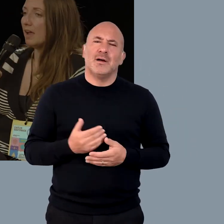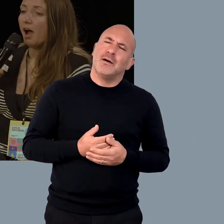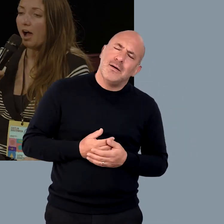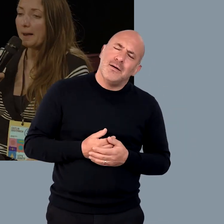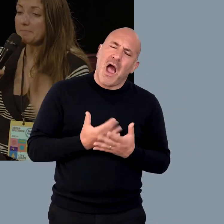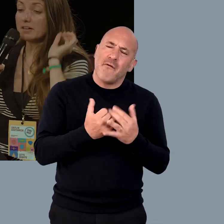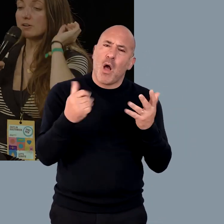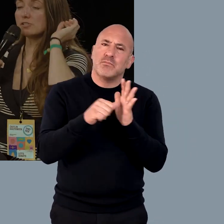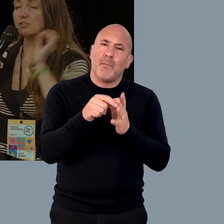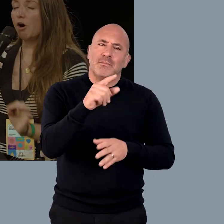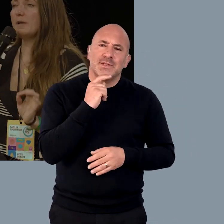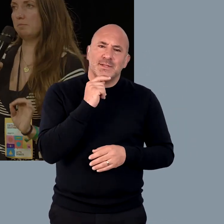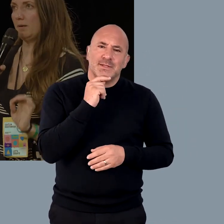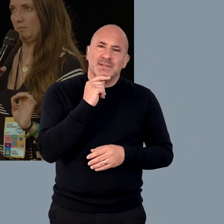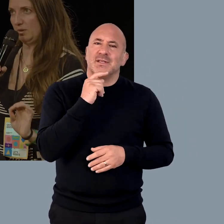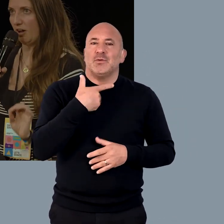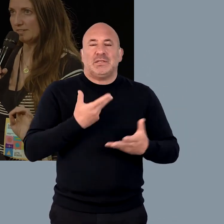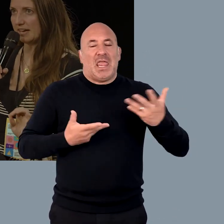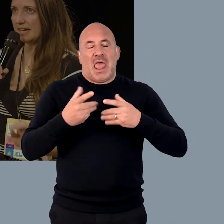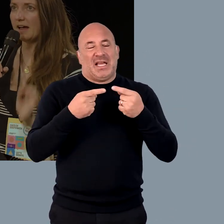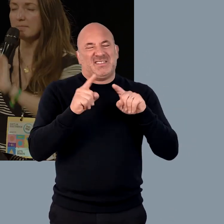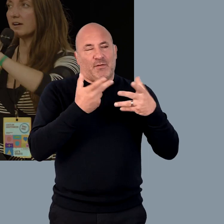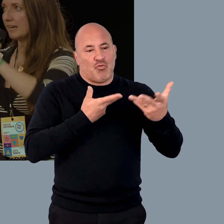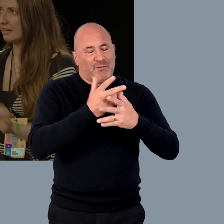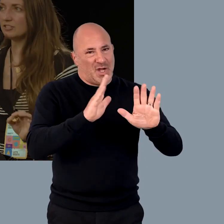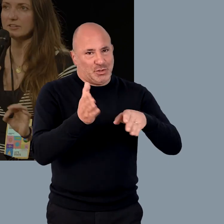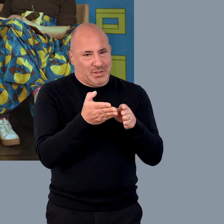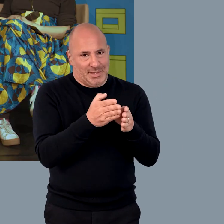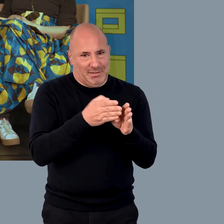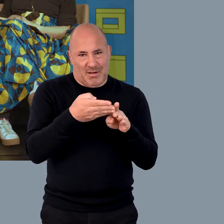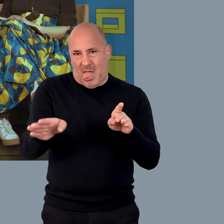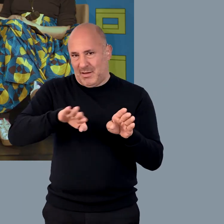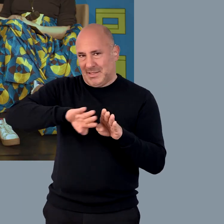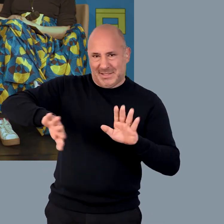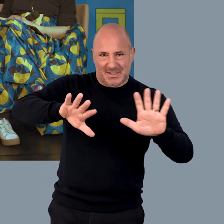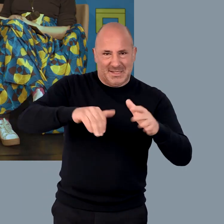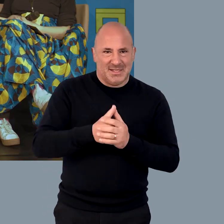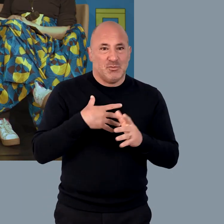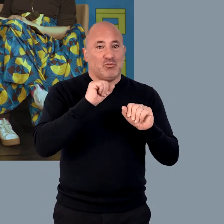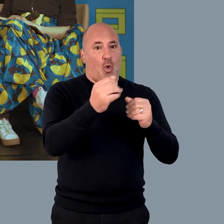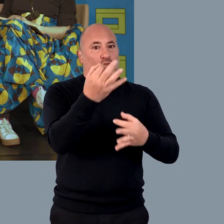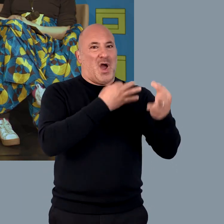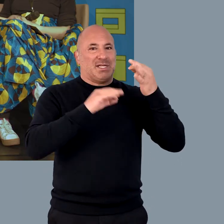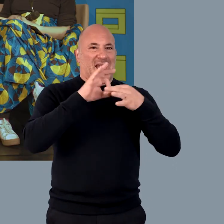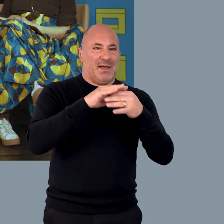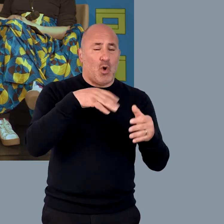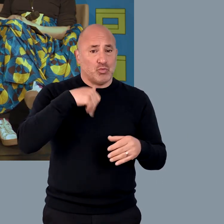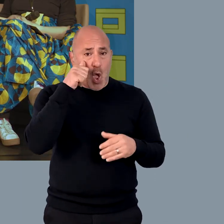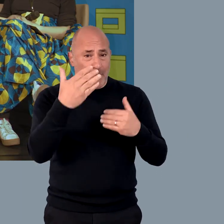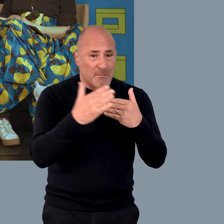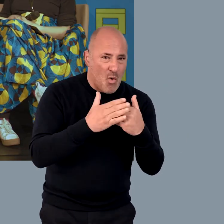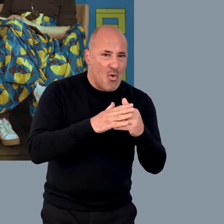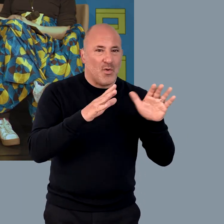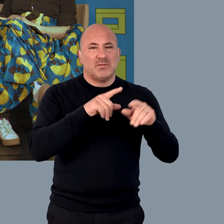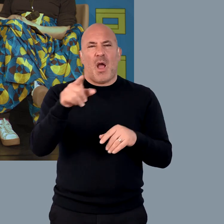we're good. There are so many problems with offsetting. I'm not going to get into those because that's a whole nother conversation, and I want to hear